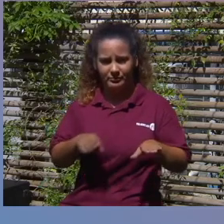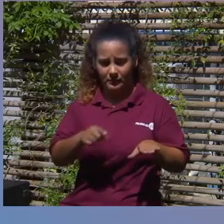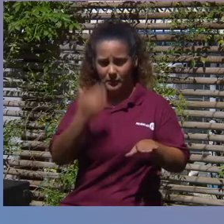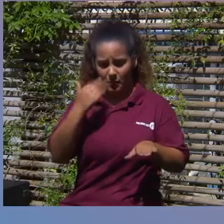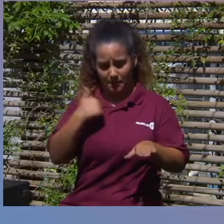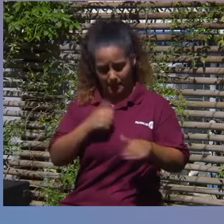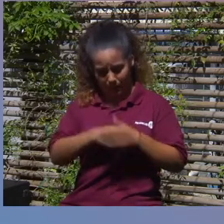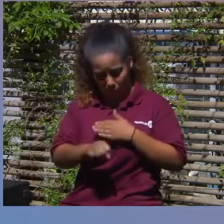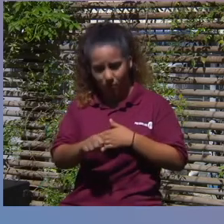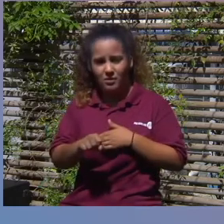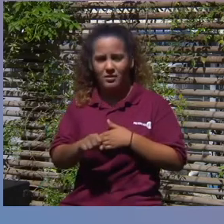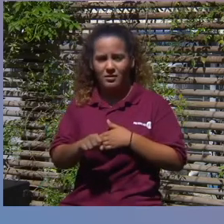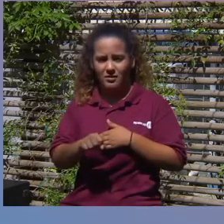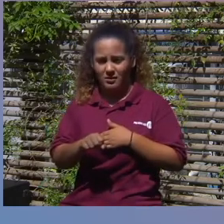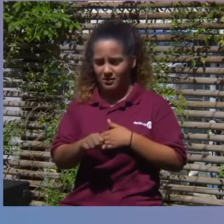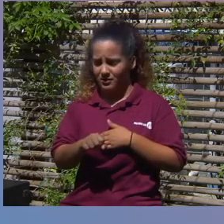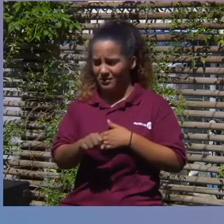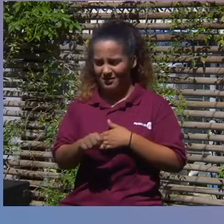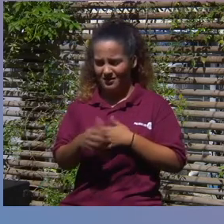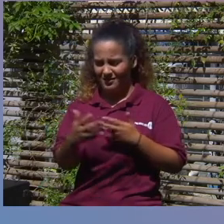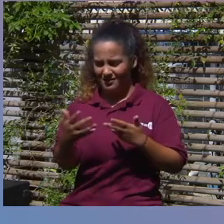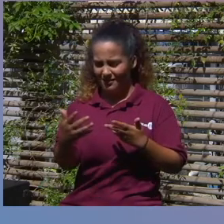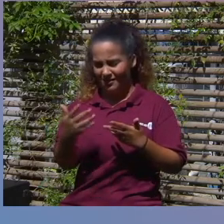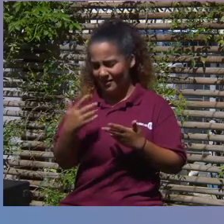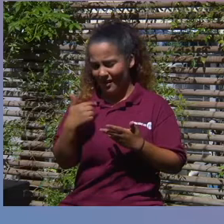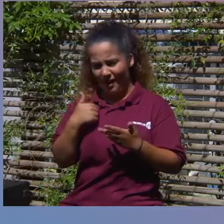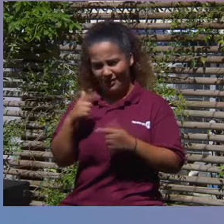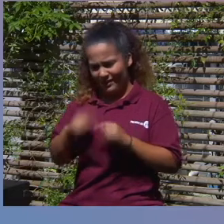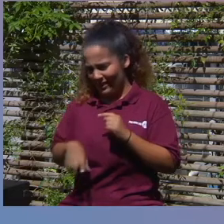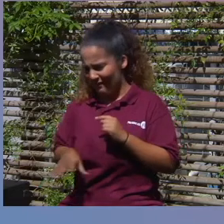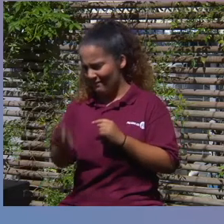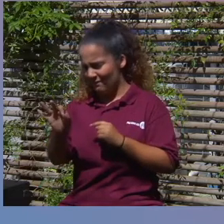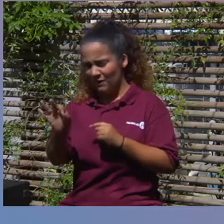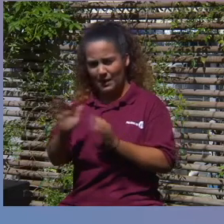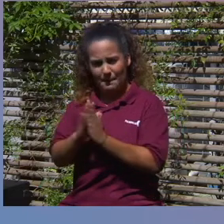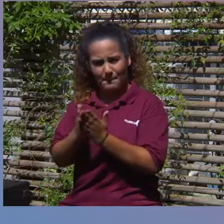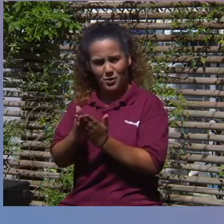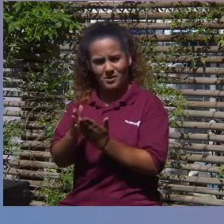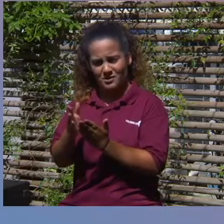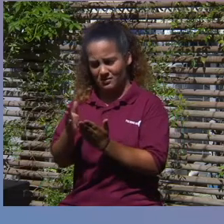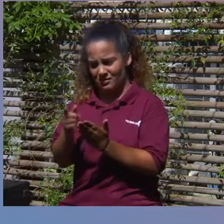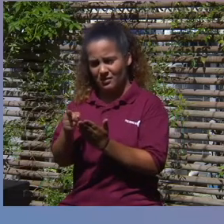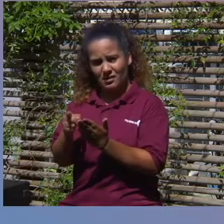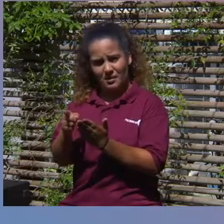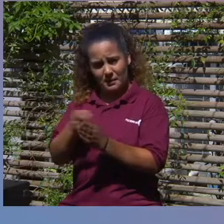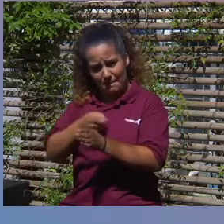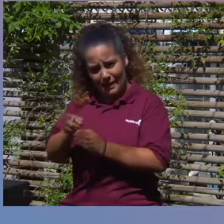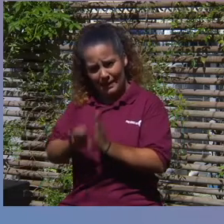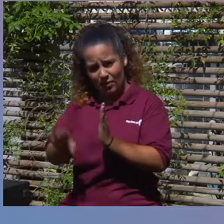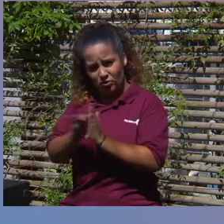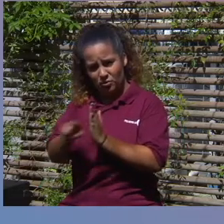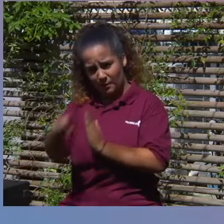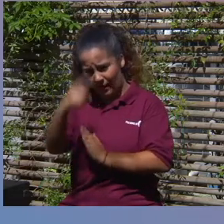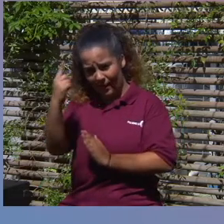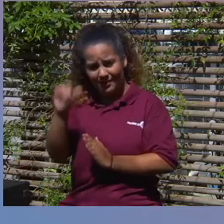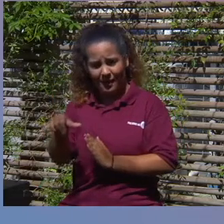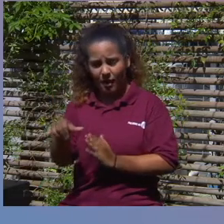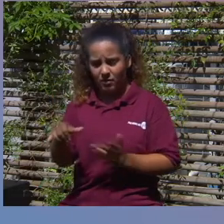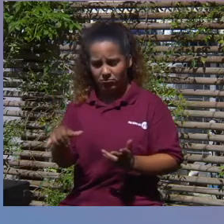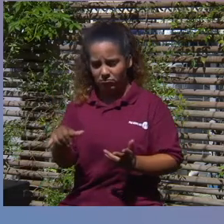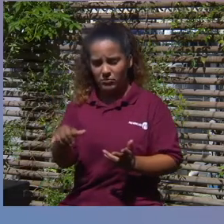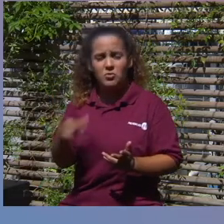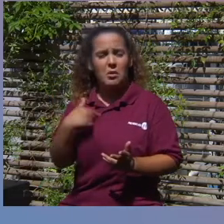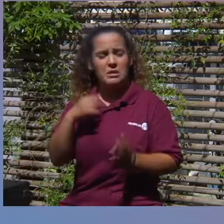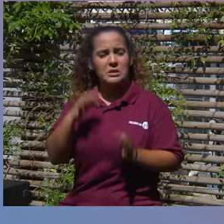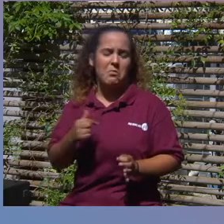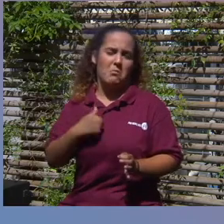birthed, were little, and I couldn't find books where they were the leading characters. So I said, I gotta write something. Because I was reading a book one